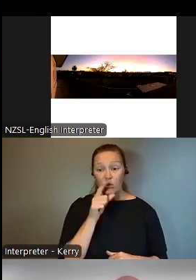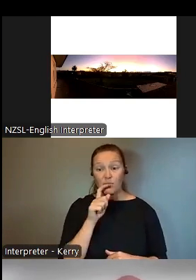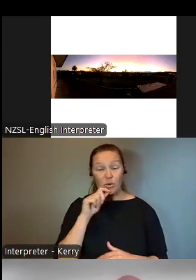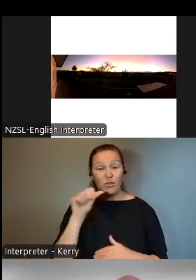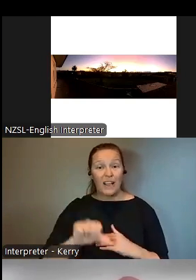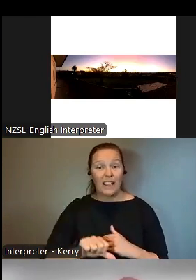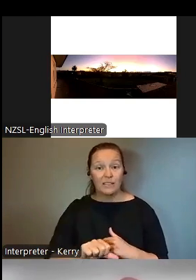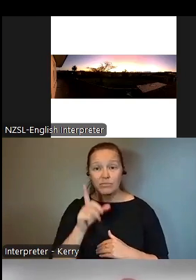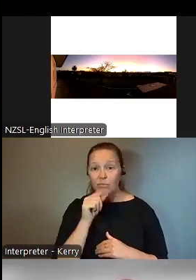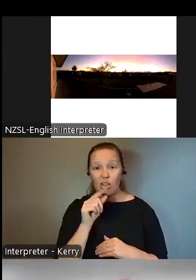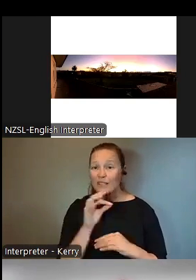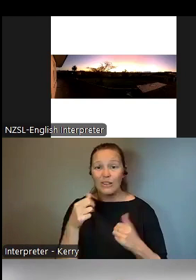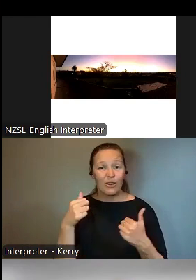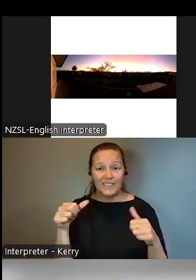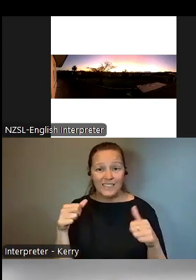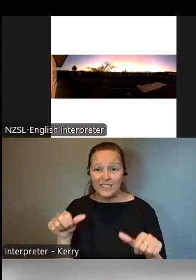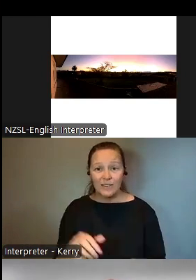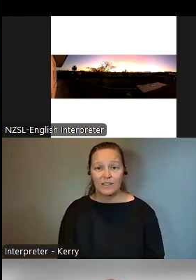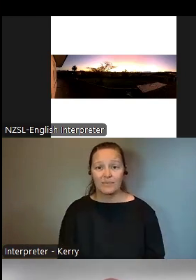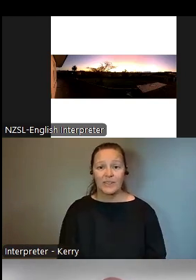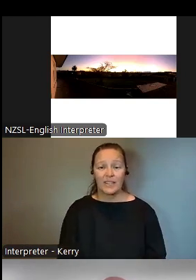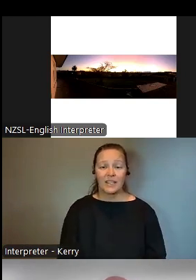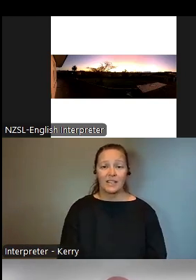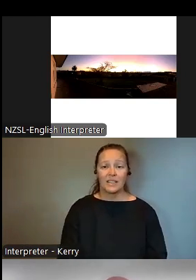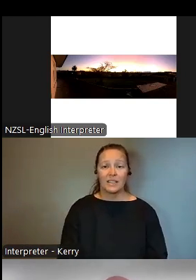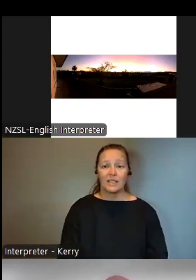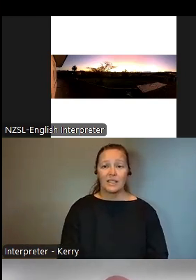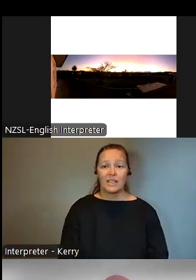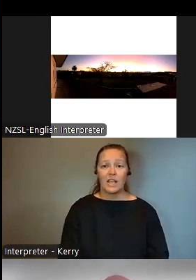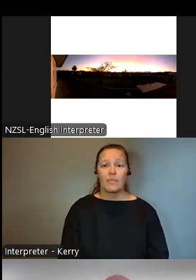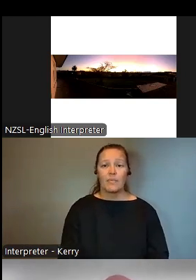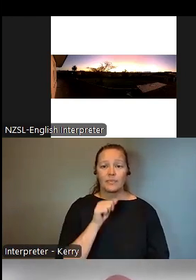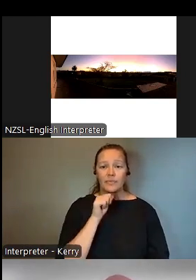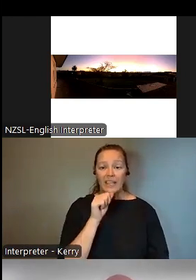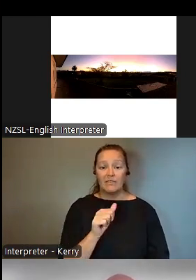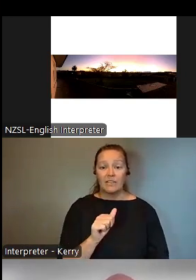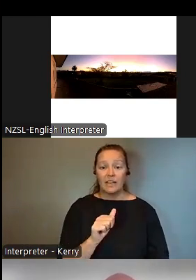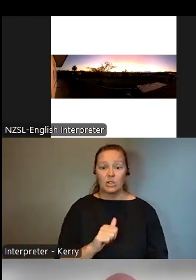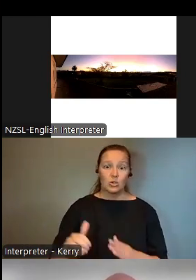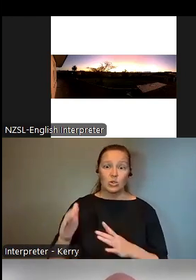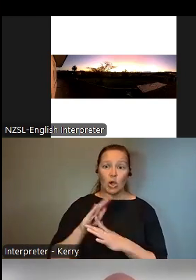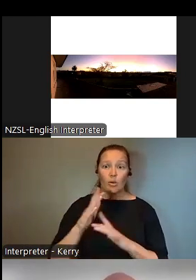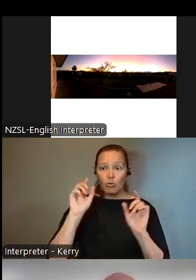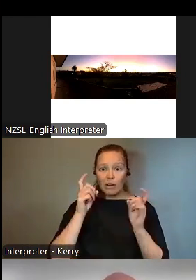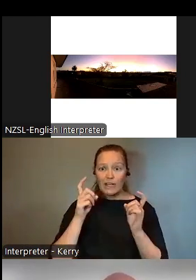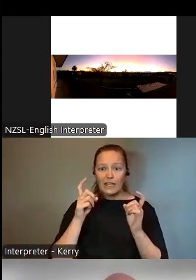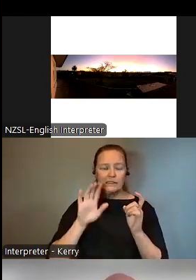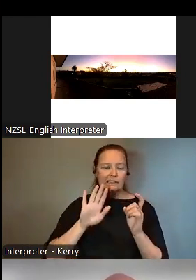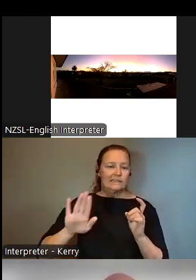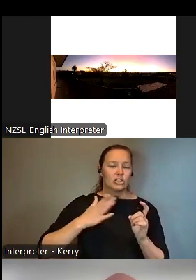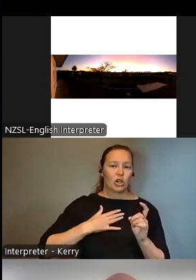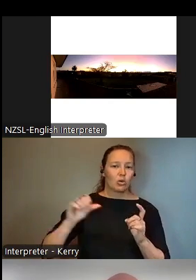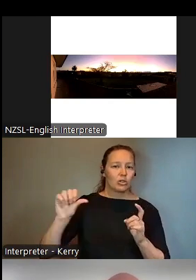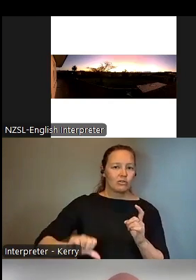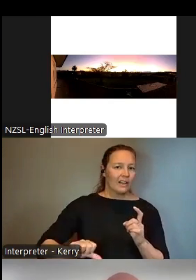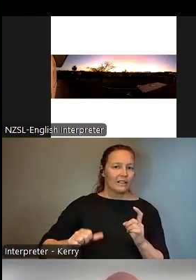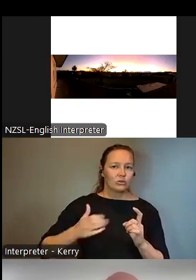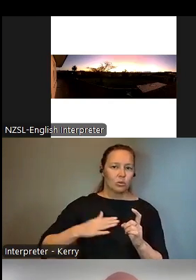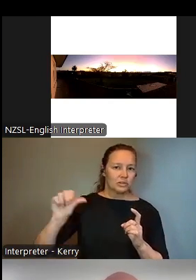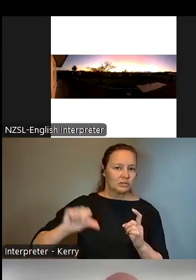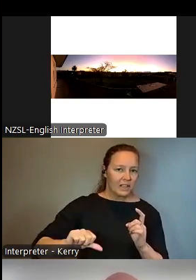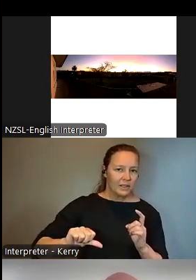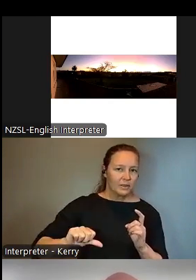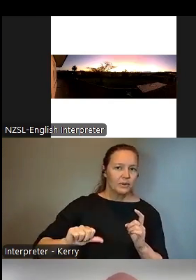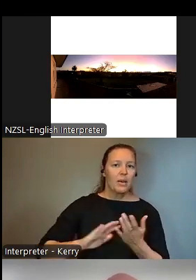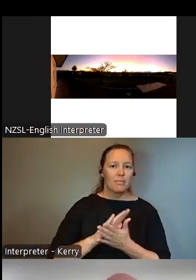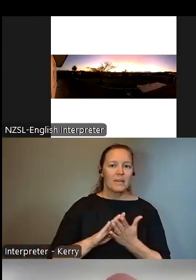not be successful. If people's primary concern is simply to avoid failure, then what we'll do is circle